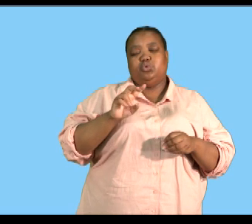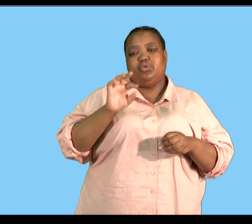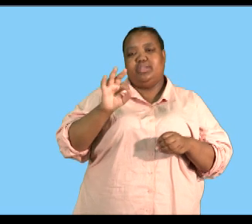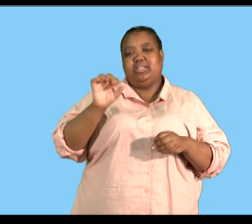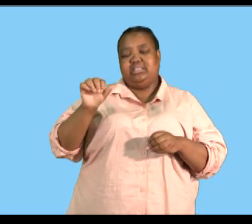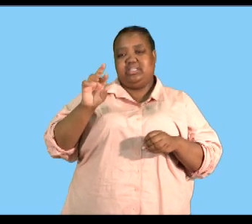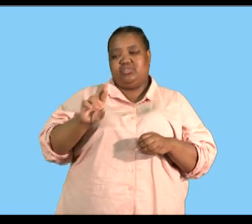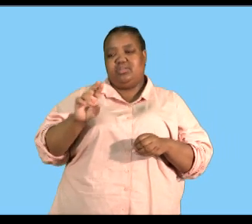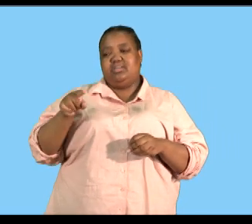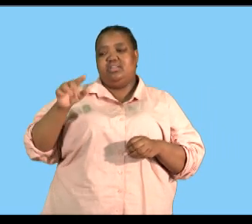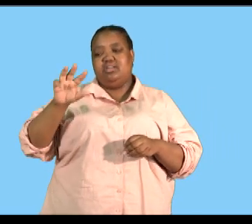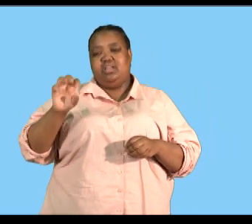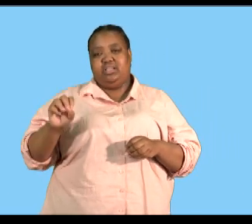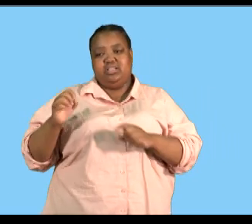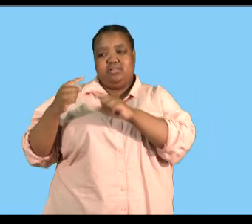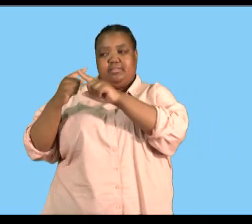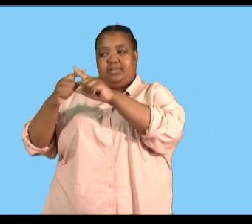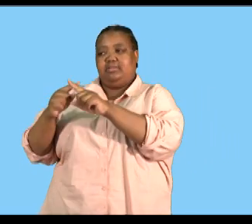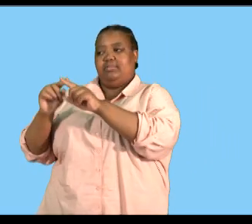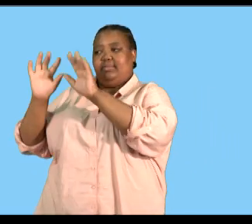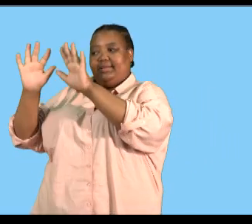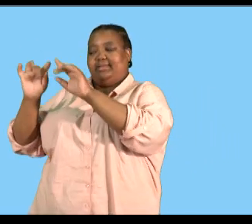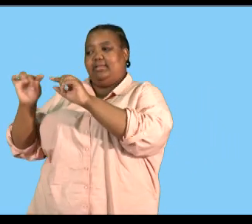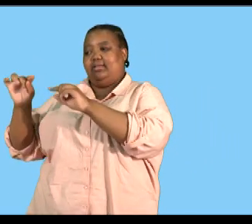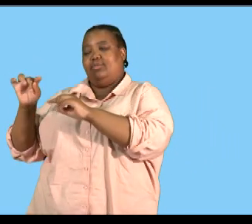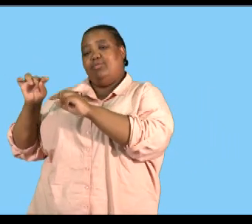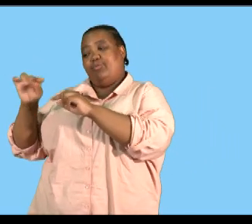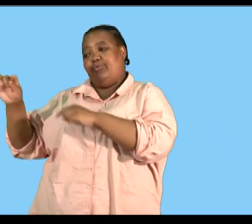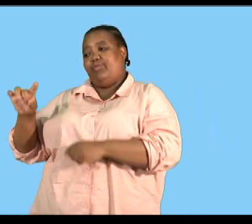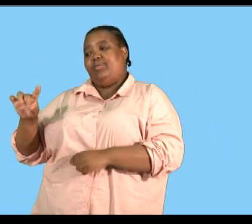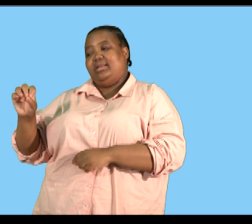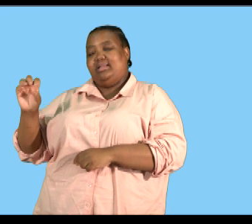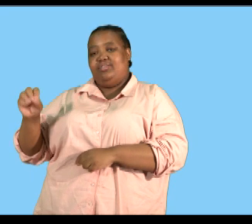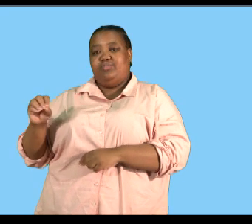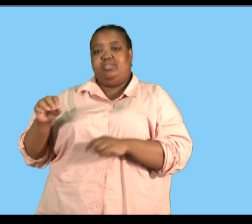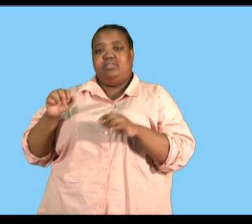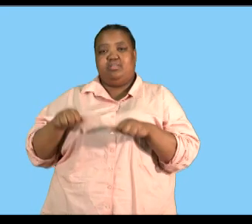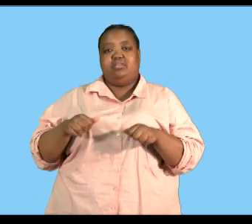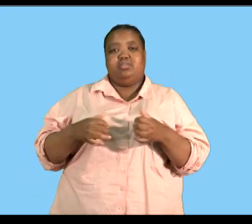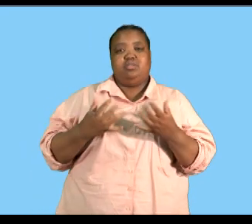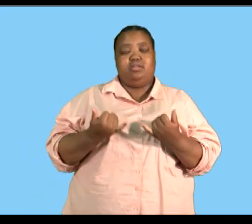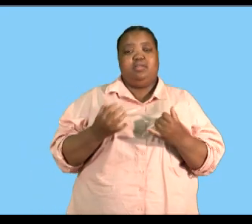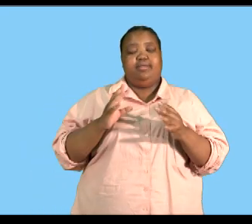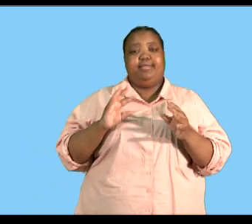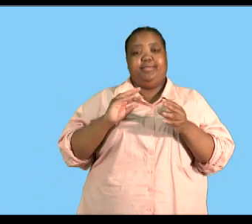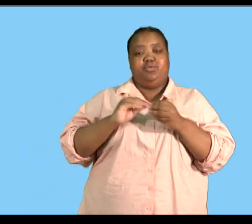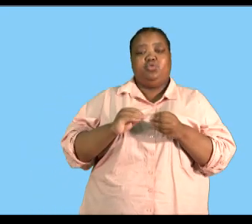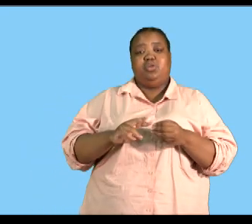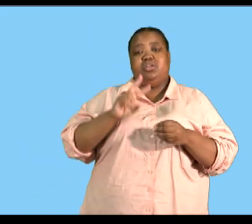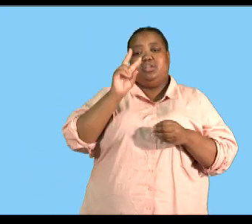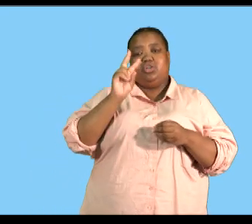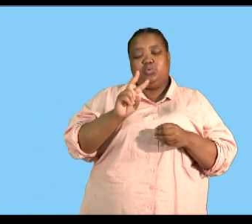236 rand 90 multiplied by 10 over 100. So this gives us 23